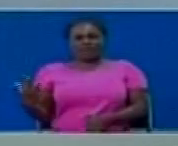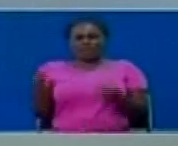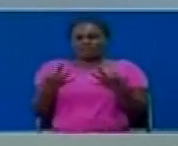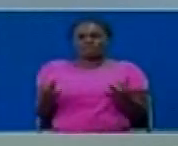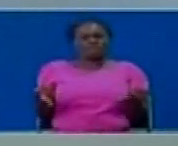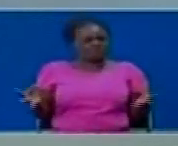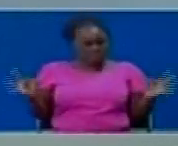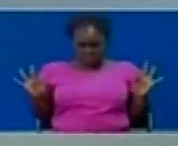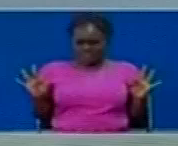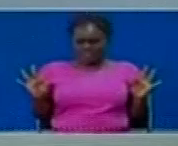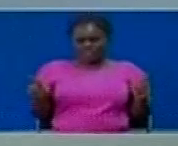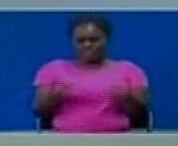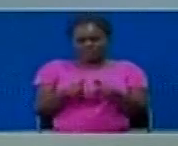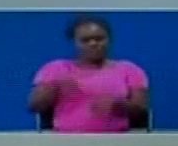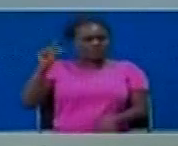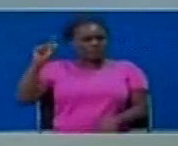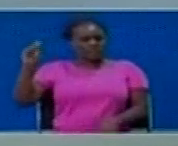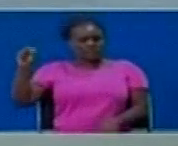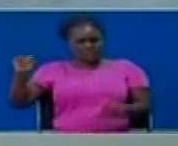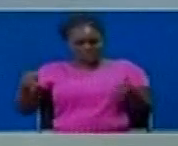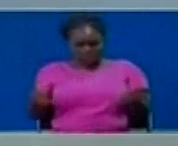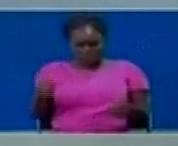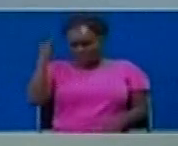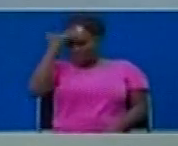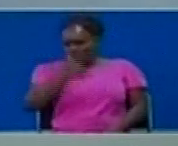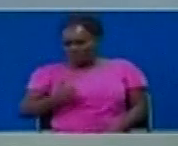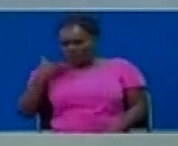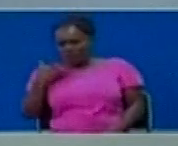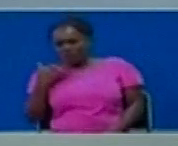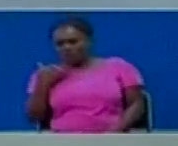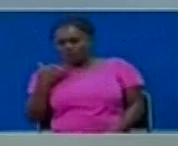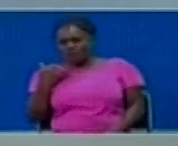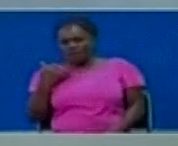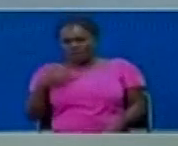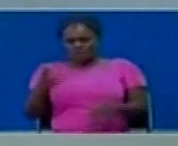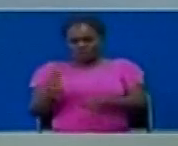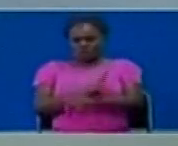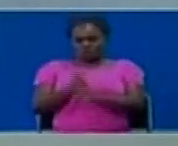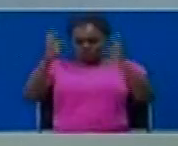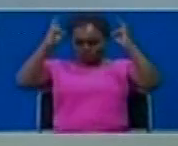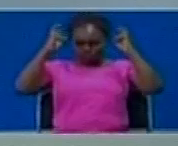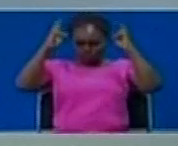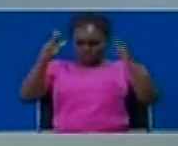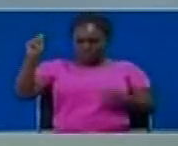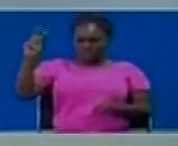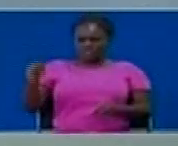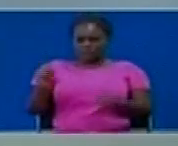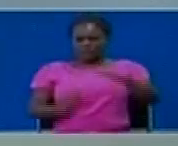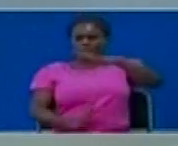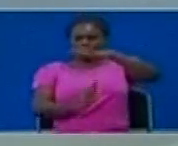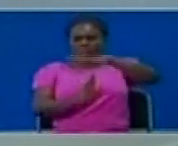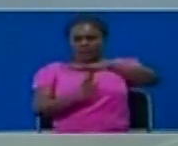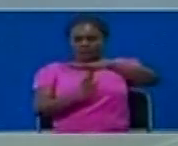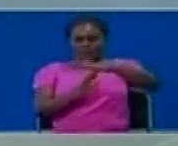free. You can also send us a tweet at KTN News, at Yvonne Okwara. And please use the hashtag KTN Prime. I